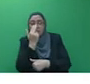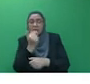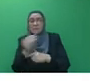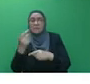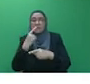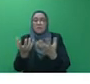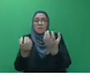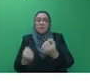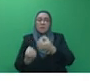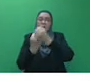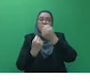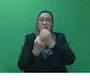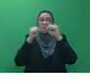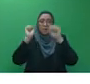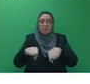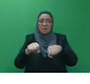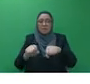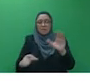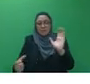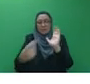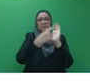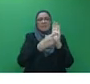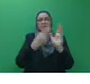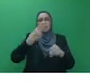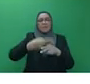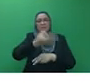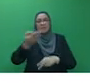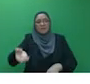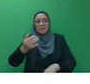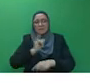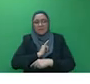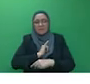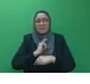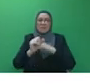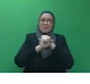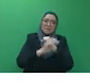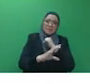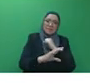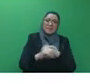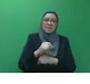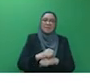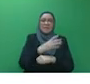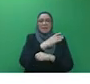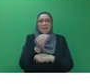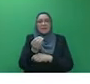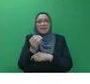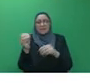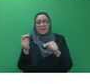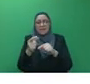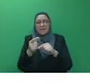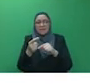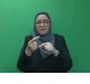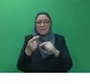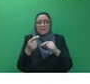funny could you do one but i would like to sponsor it just put my brand in somewhere um and to to you know